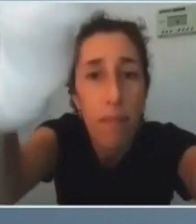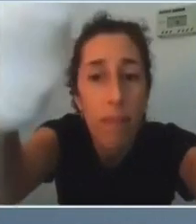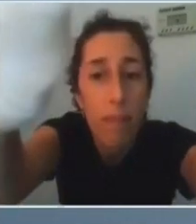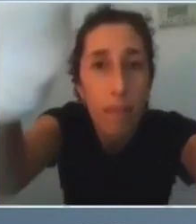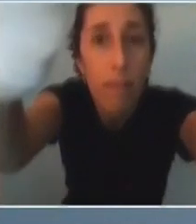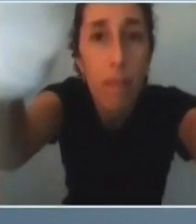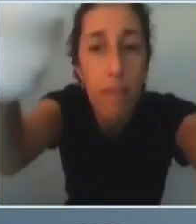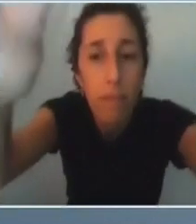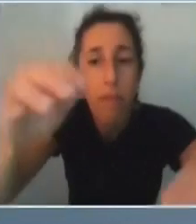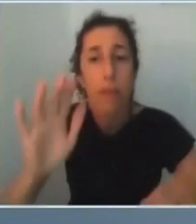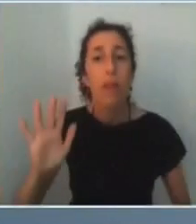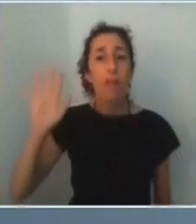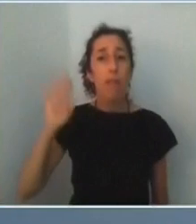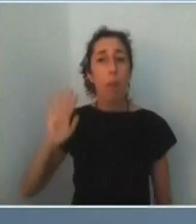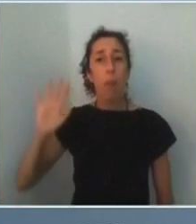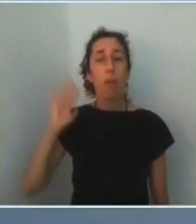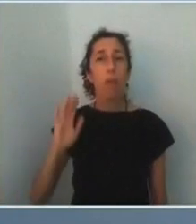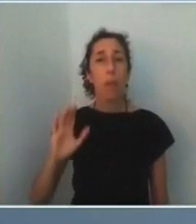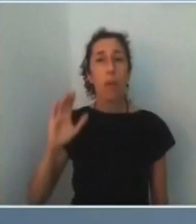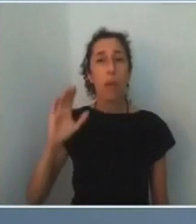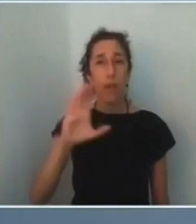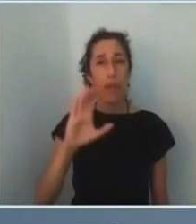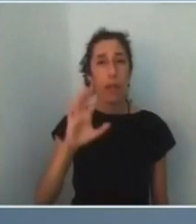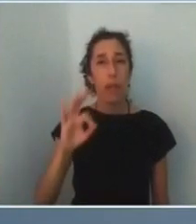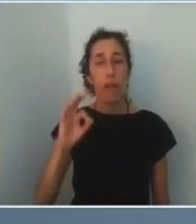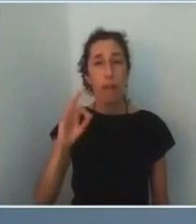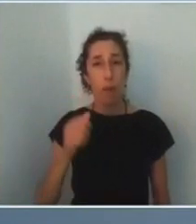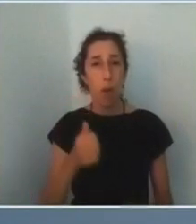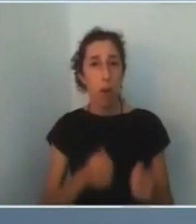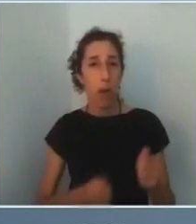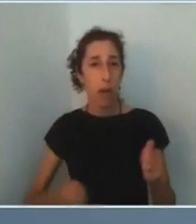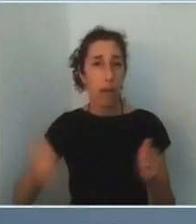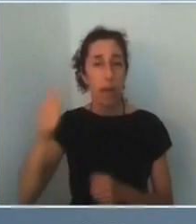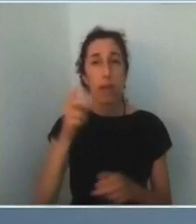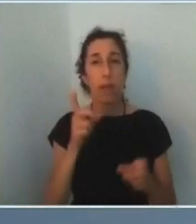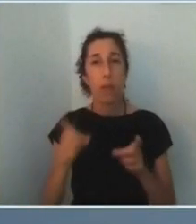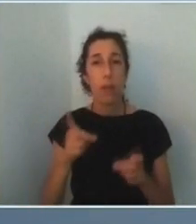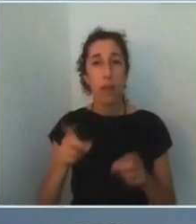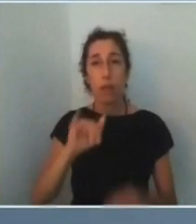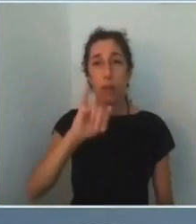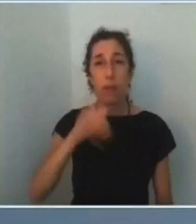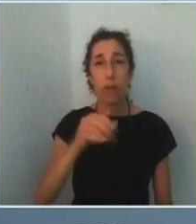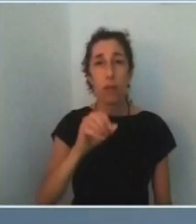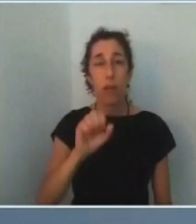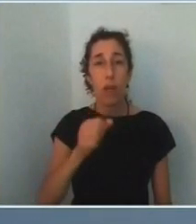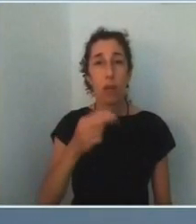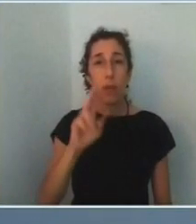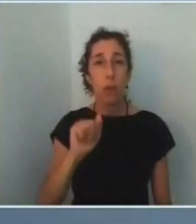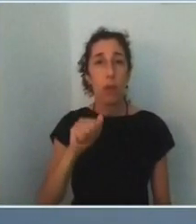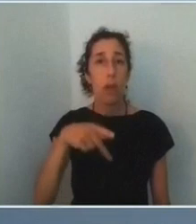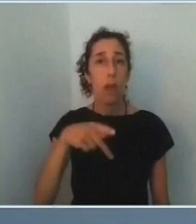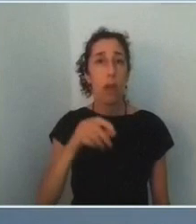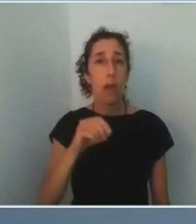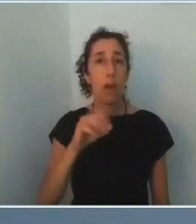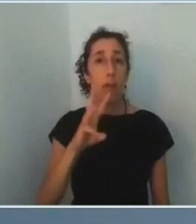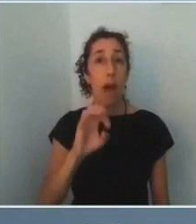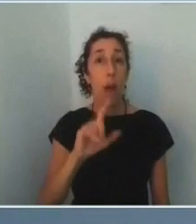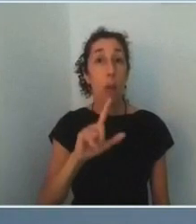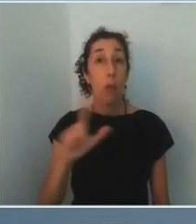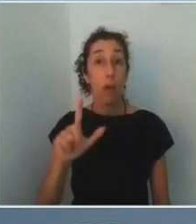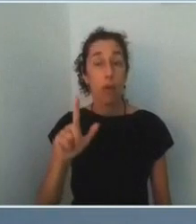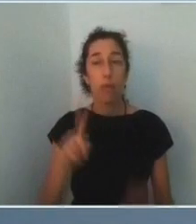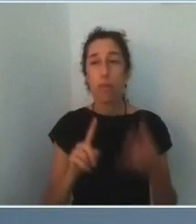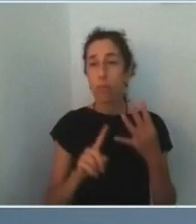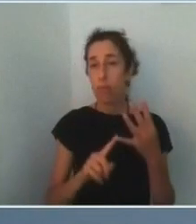Executive Director of Operations, Joshua Powell. And four, Corporate Secretary and General